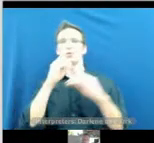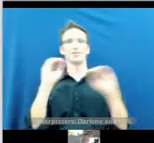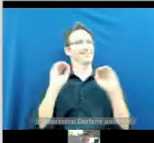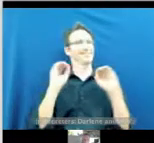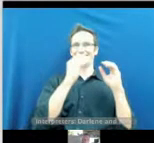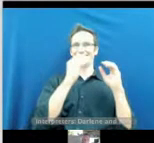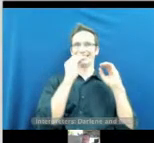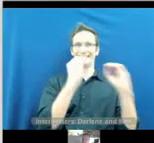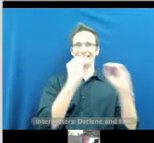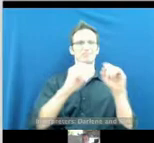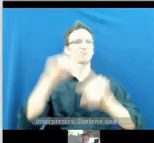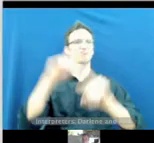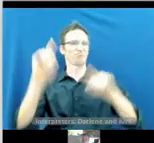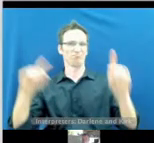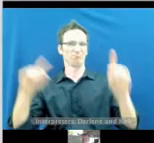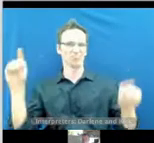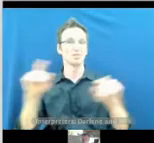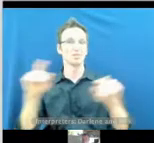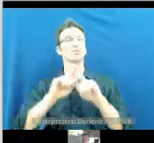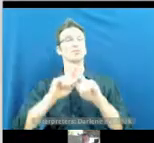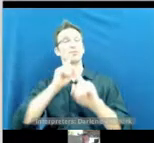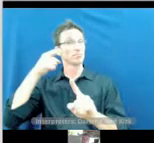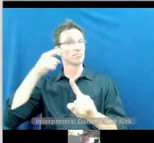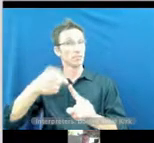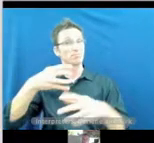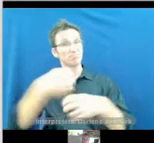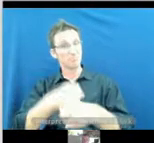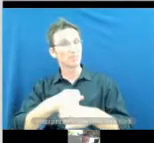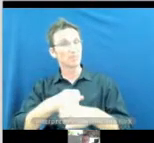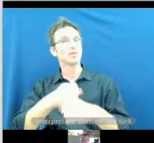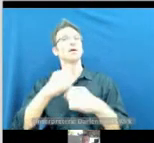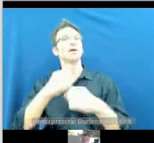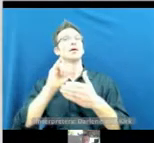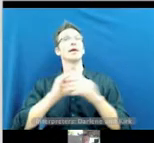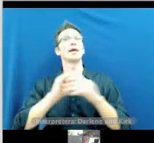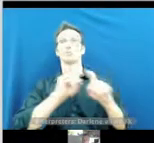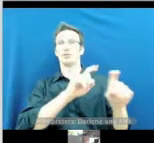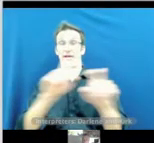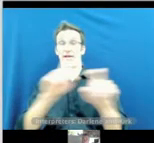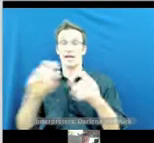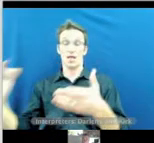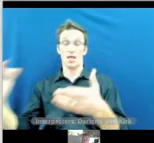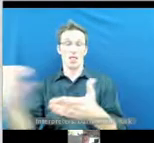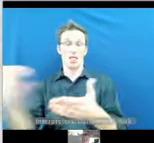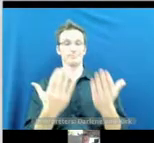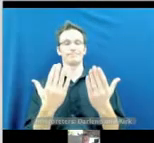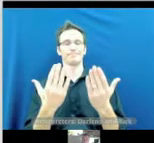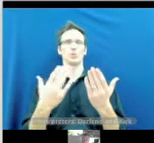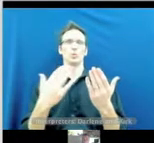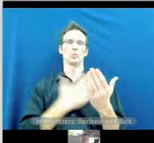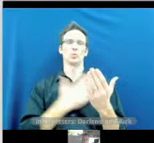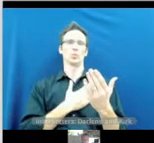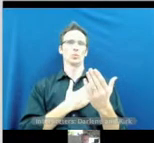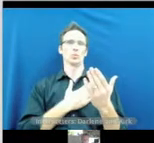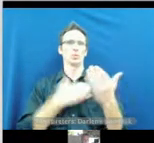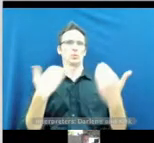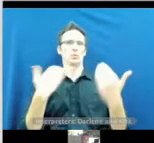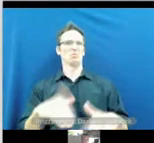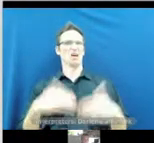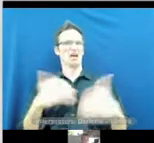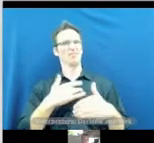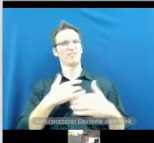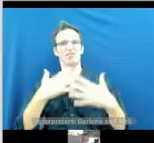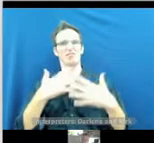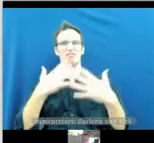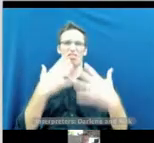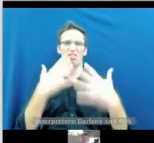so the bottom line is that the information, it was quite dismal in terms of representation and incorporation into